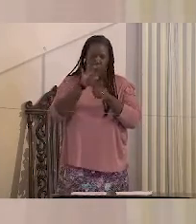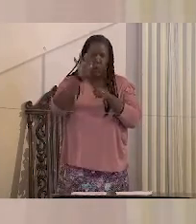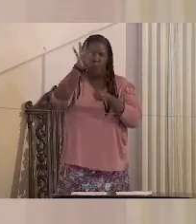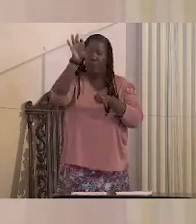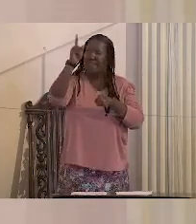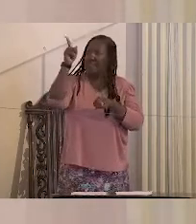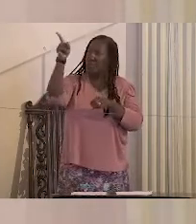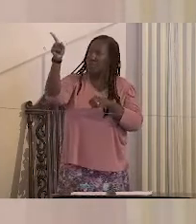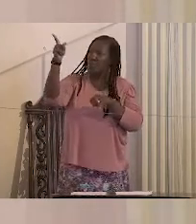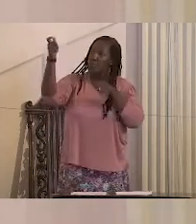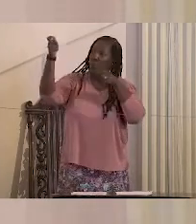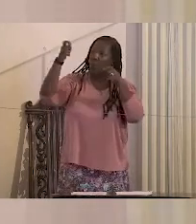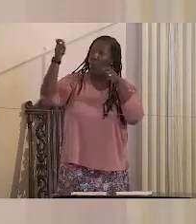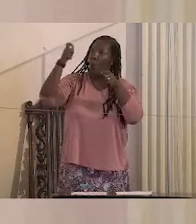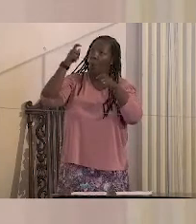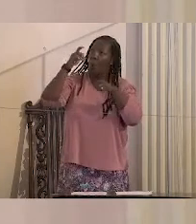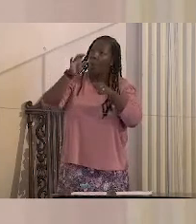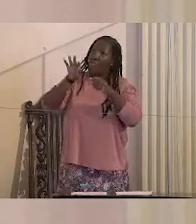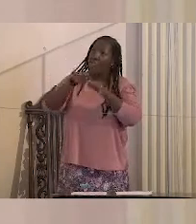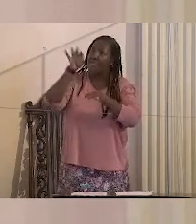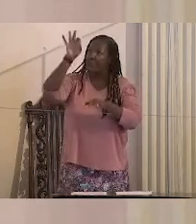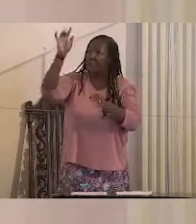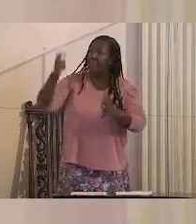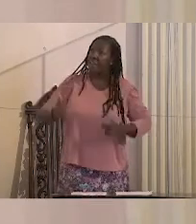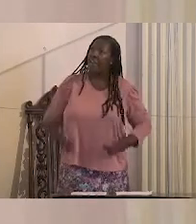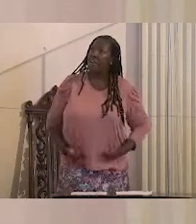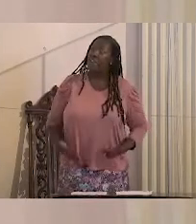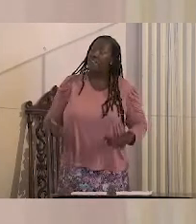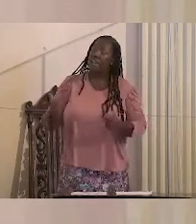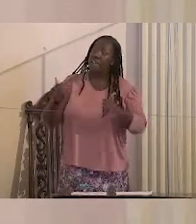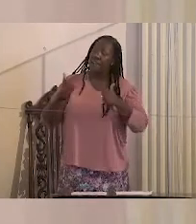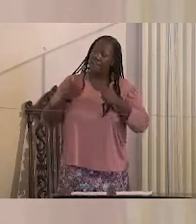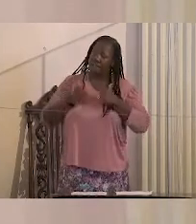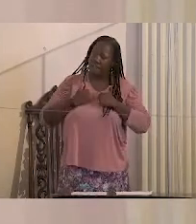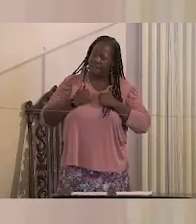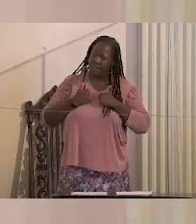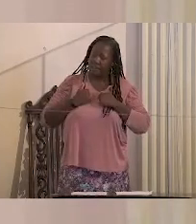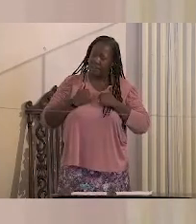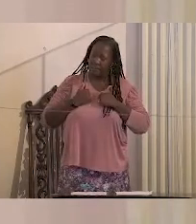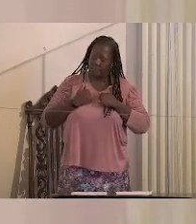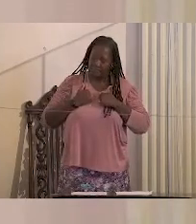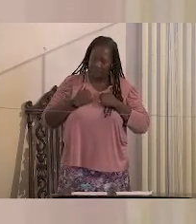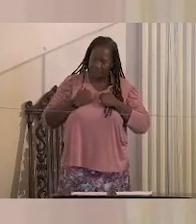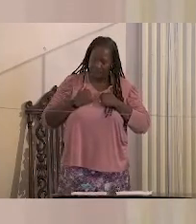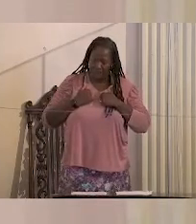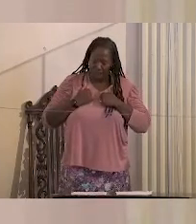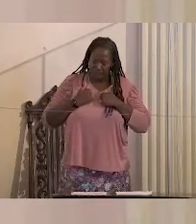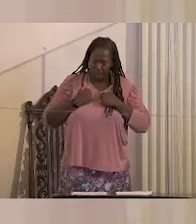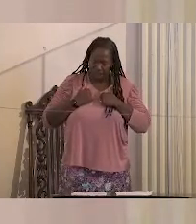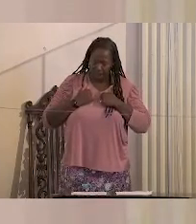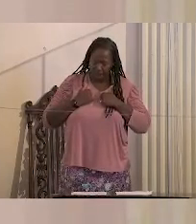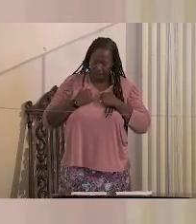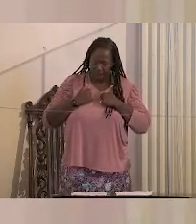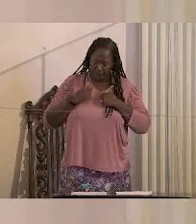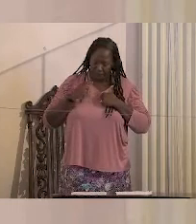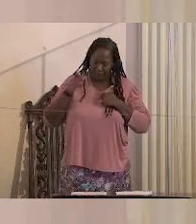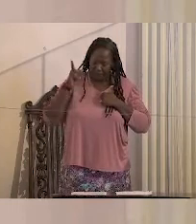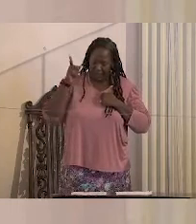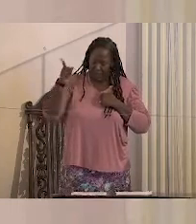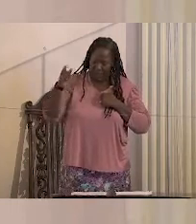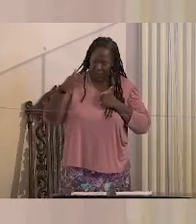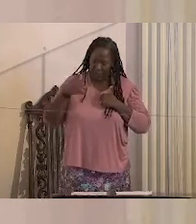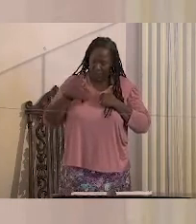life, will beat our swords and our guns into plowshares.